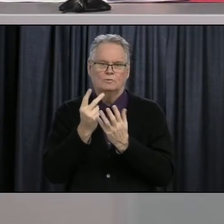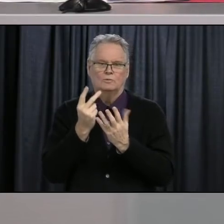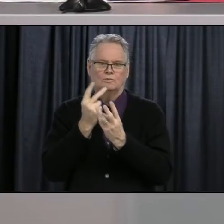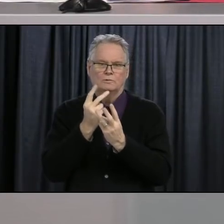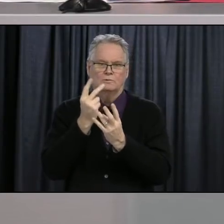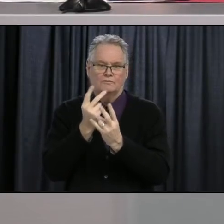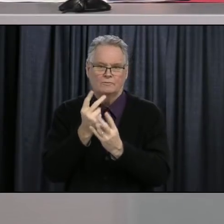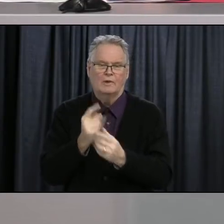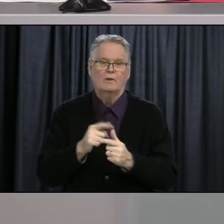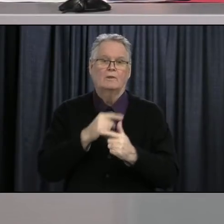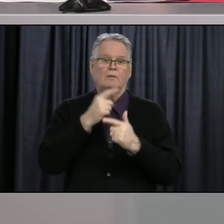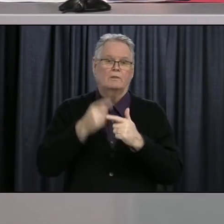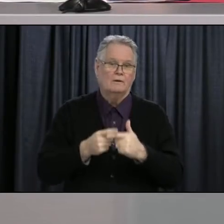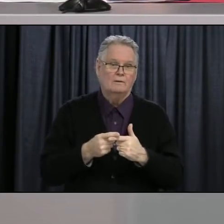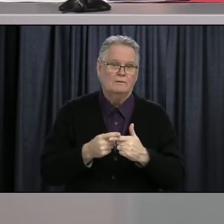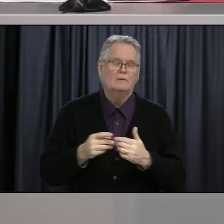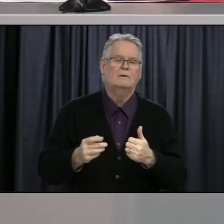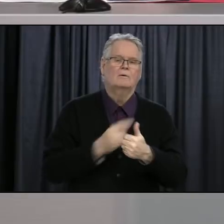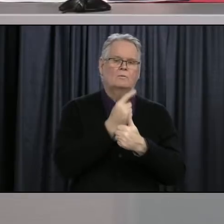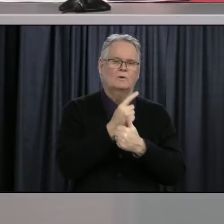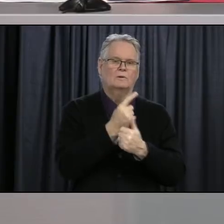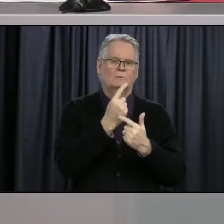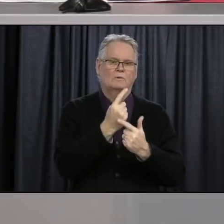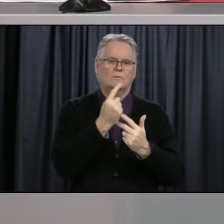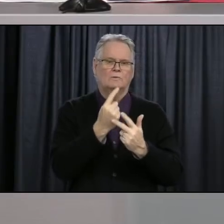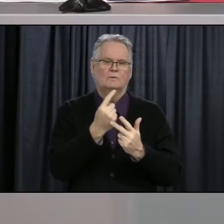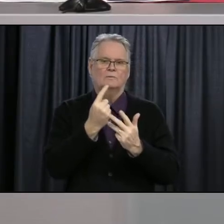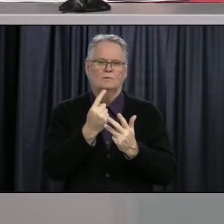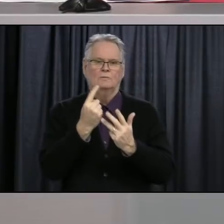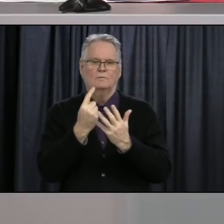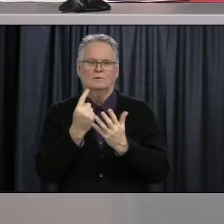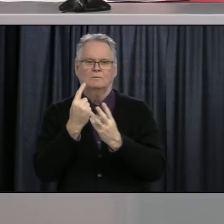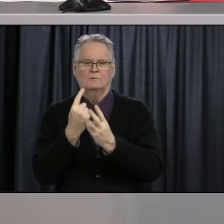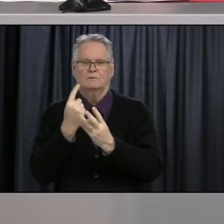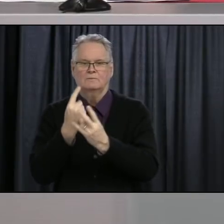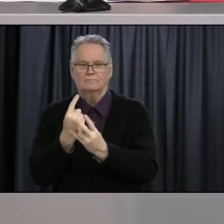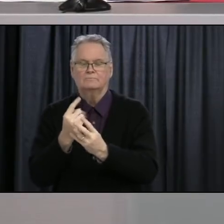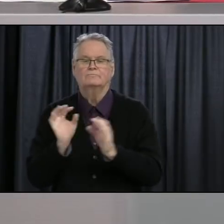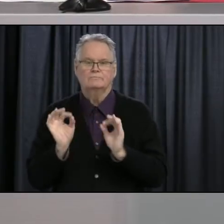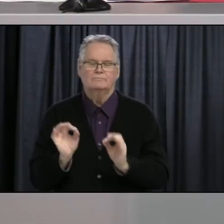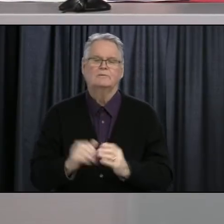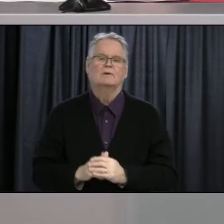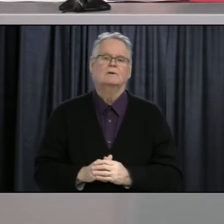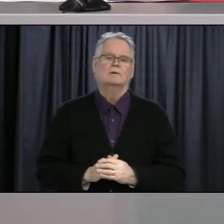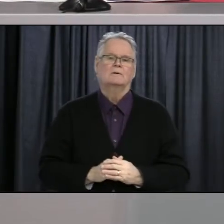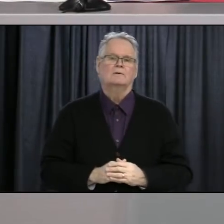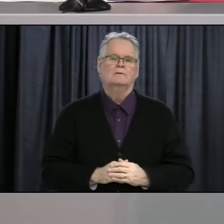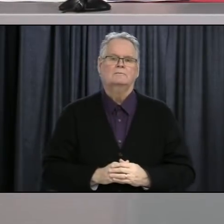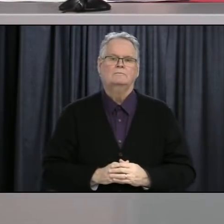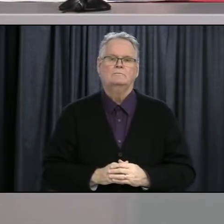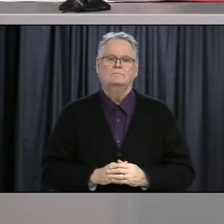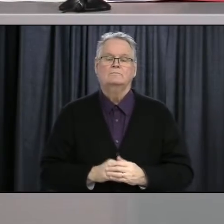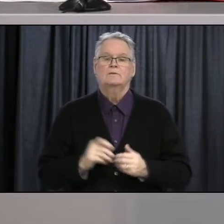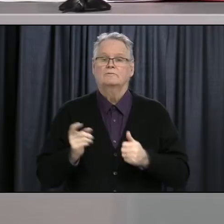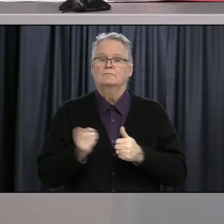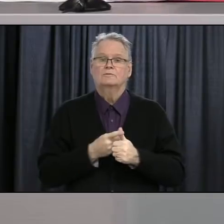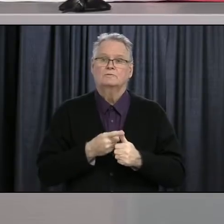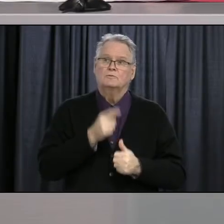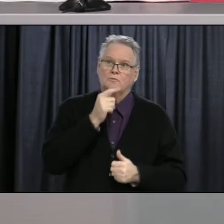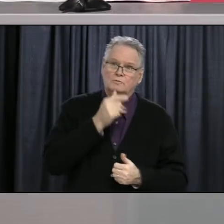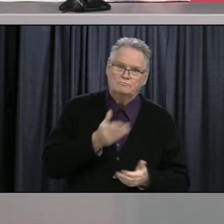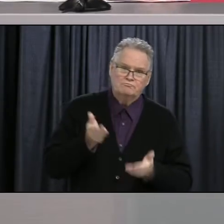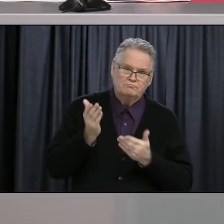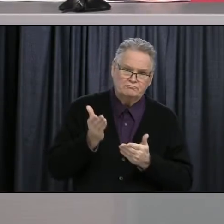1 question and 1 follow-up per round. Following this, I will ask each reporter if they have 1 final question. Our first questions are from Peter Jackson